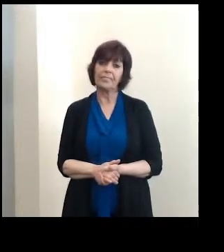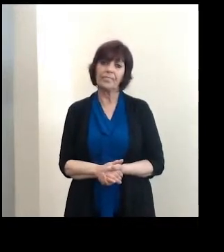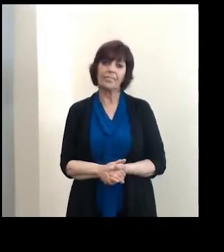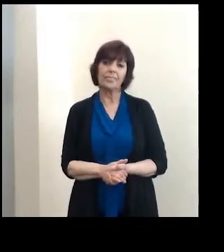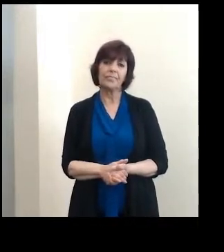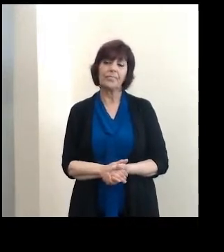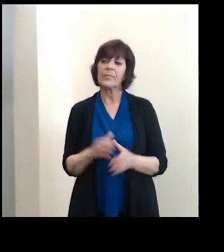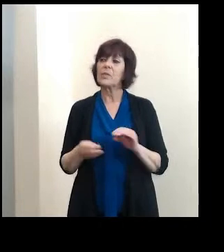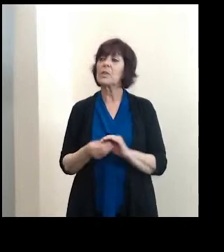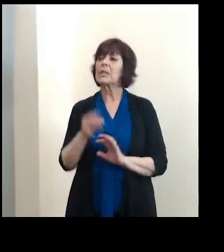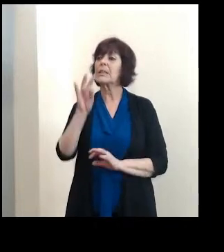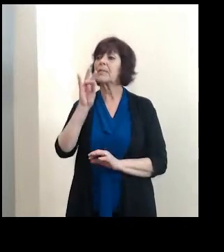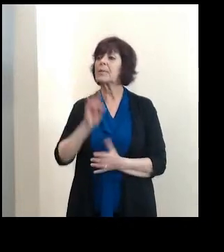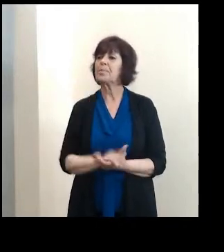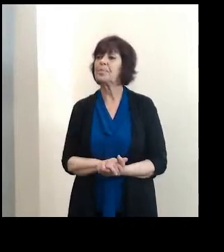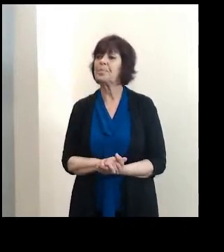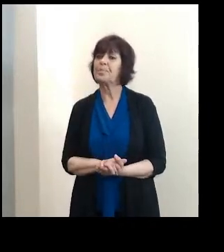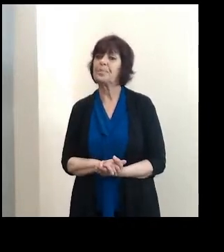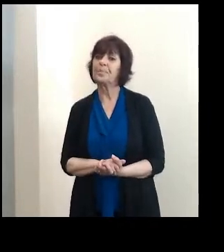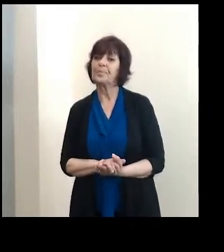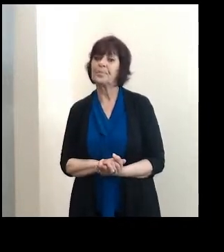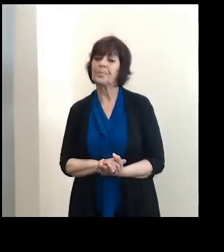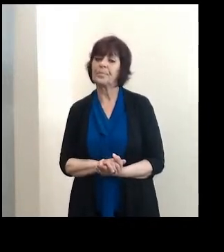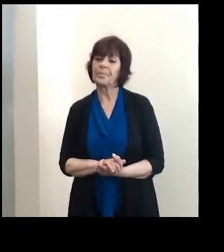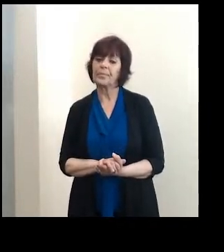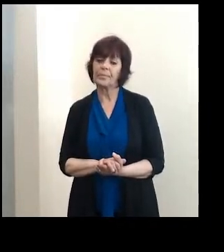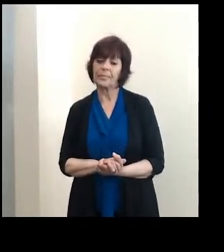Okay, Channel 7, any more questions?